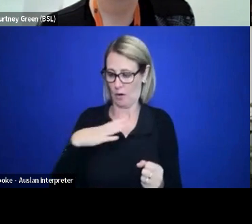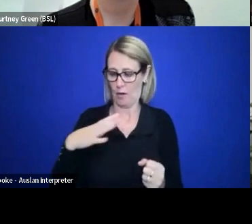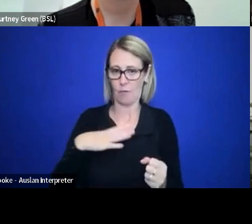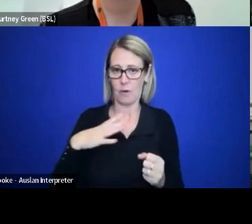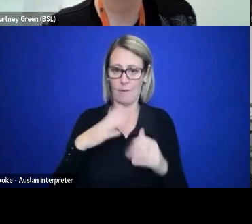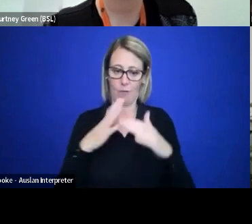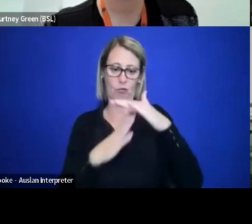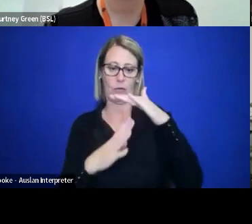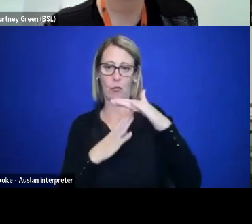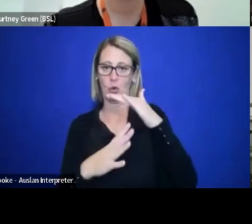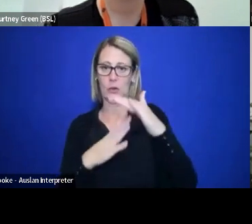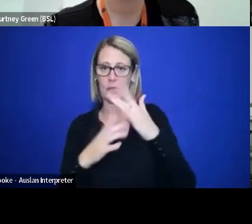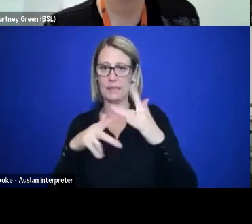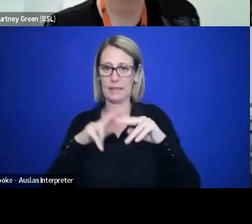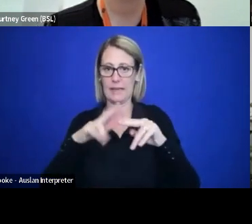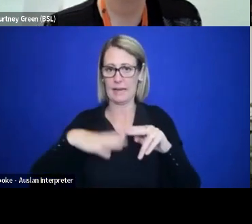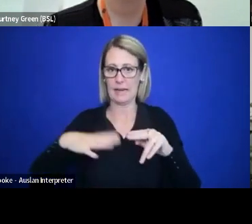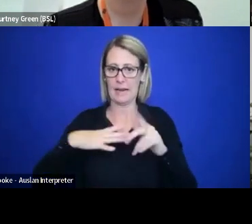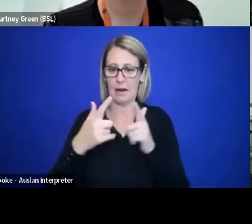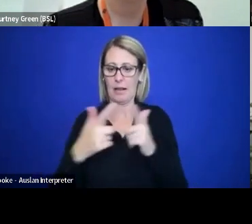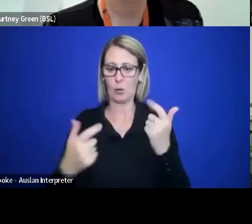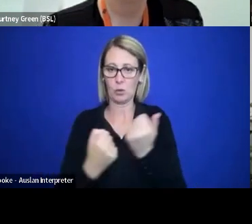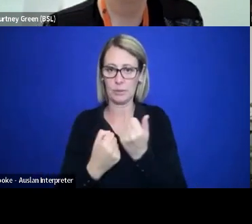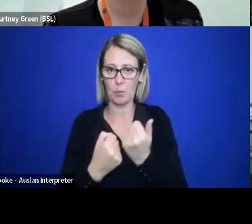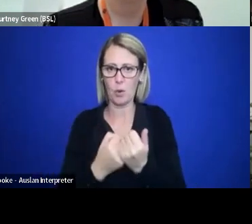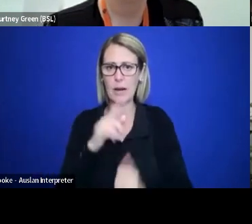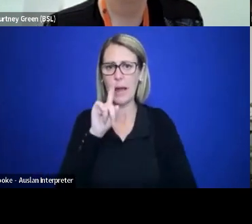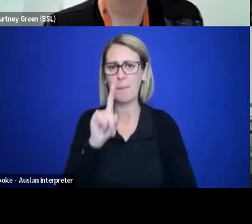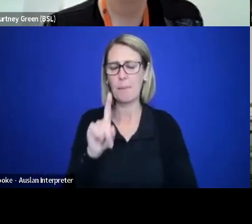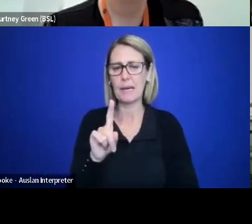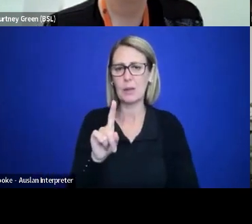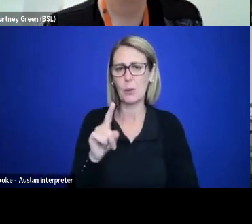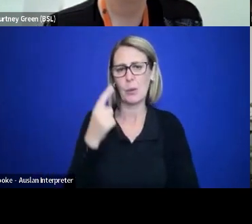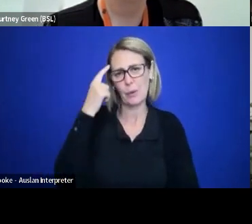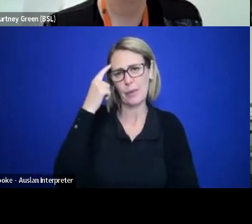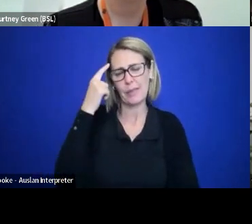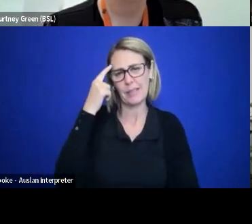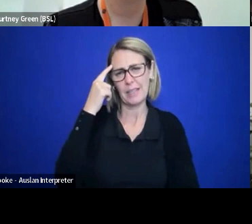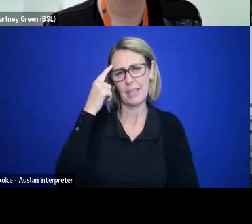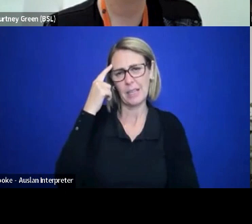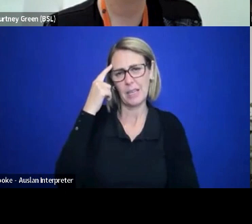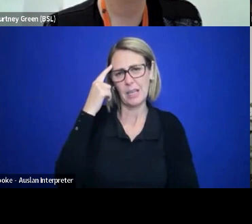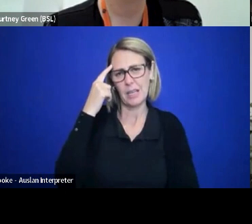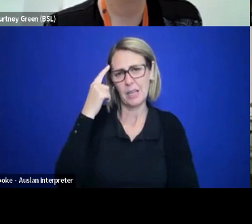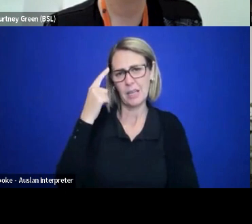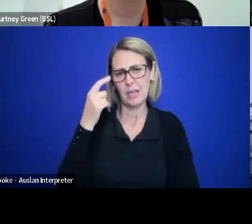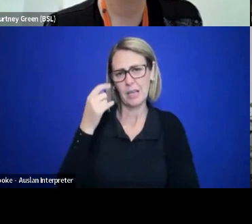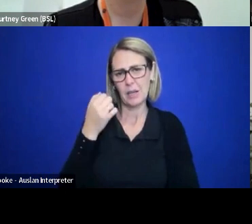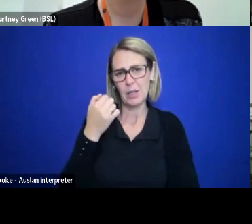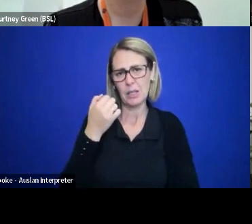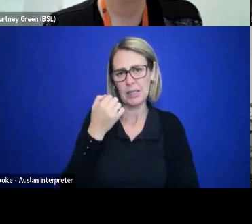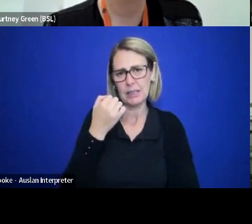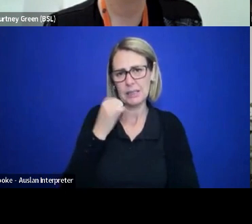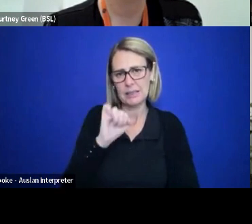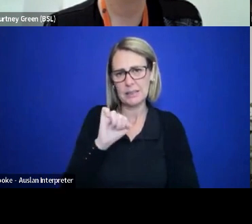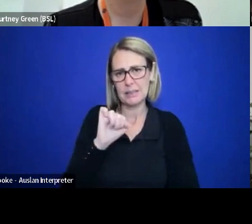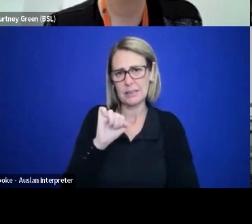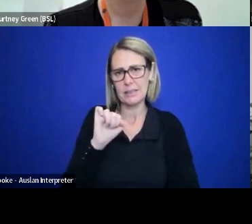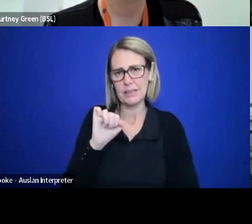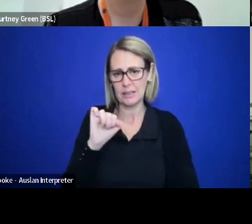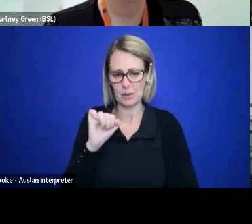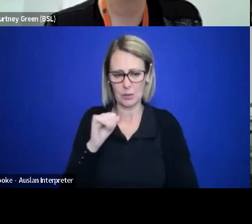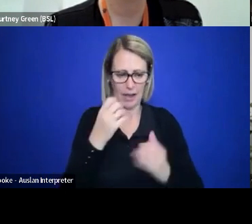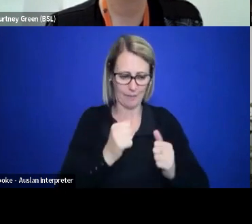need language support. But we were thinking that we wish there was a kind of program where we could get